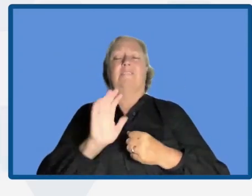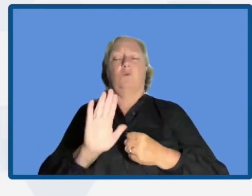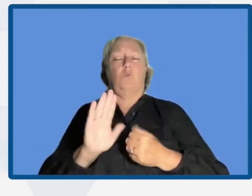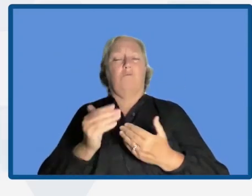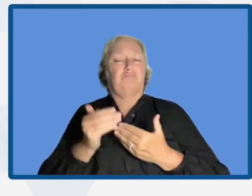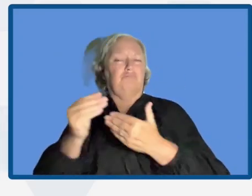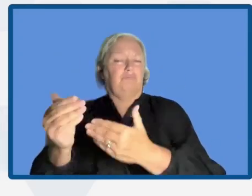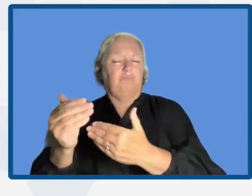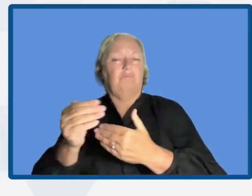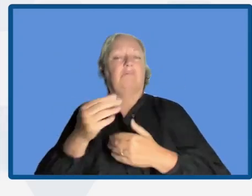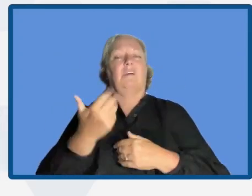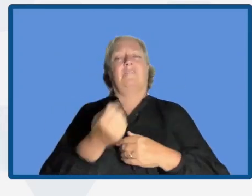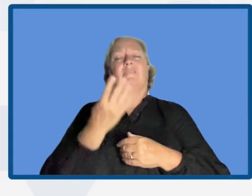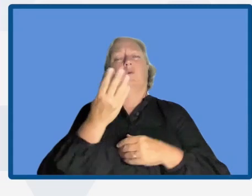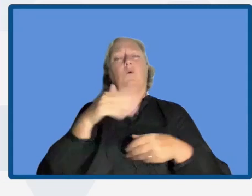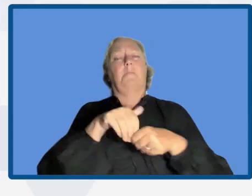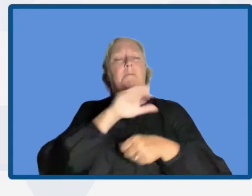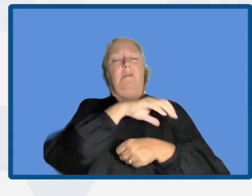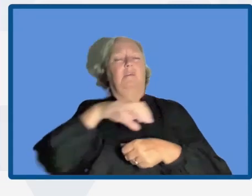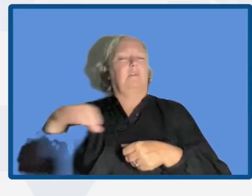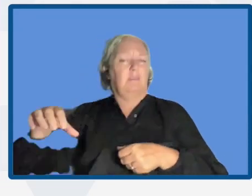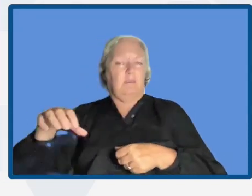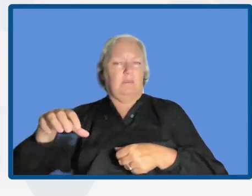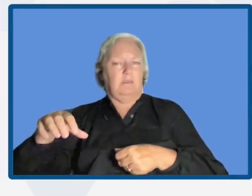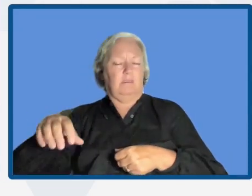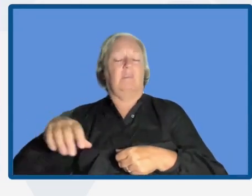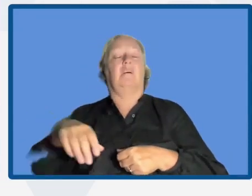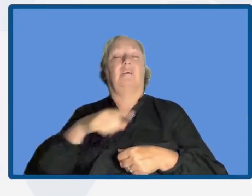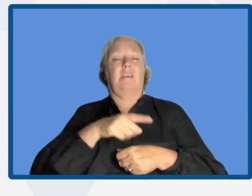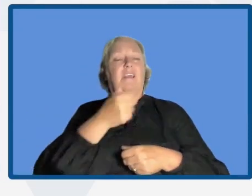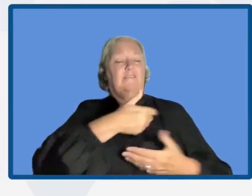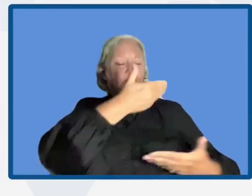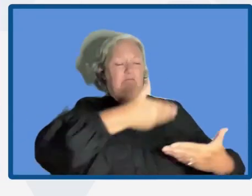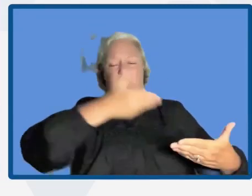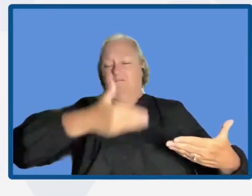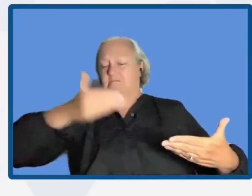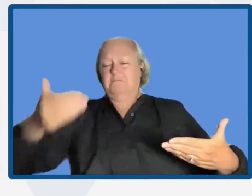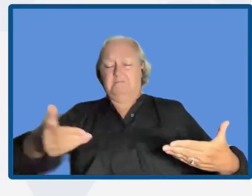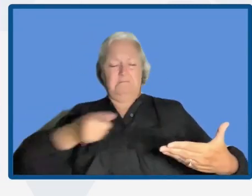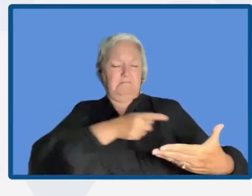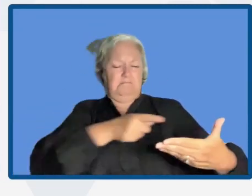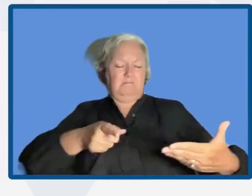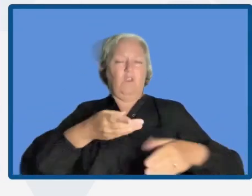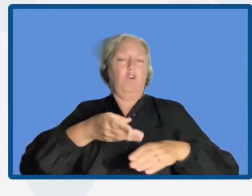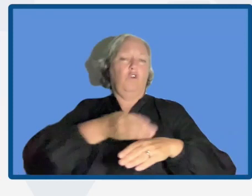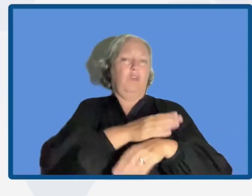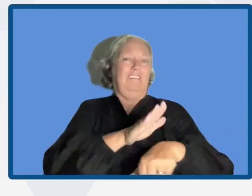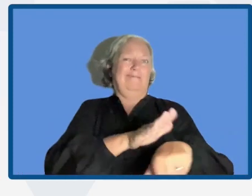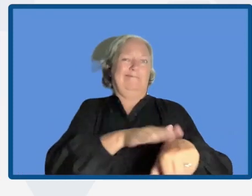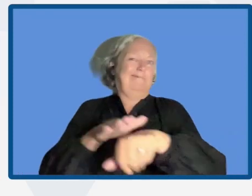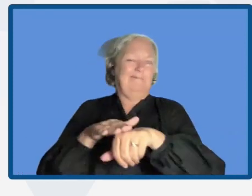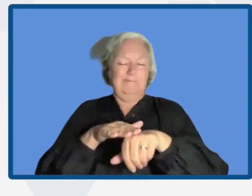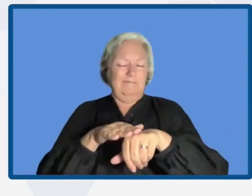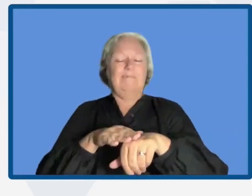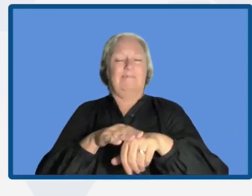4 member countries. This report shows that early warning systems are part of the public policy for